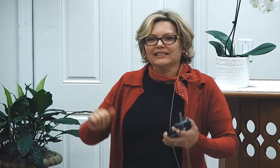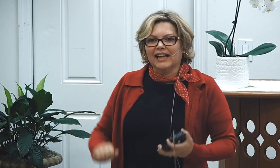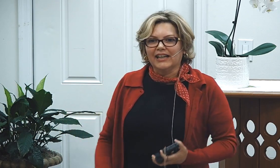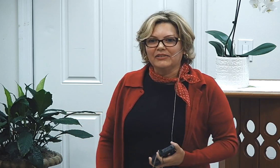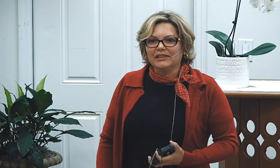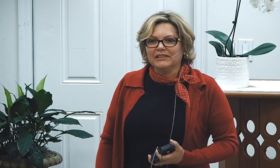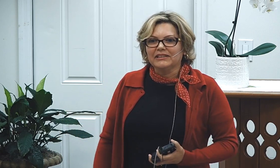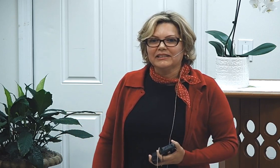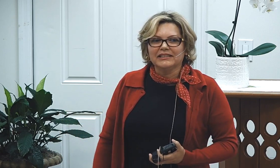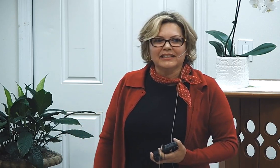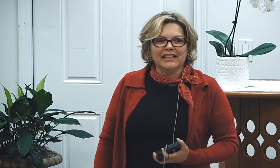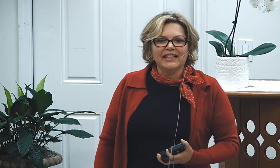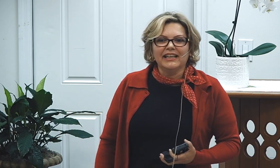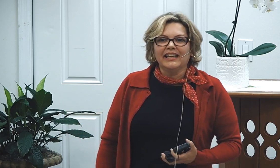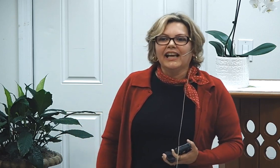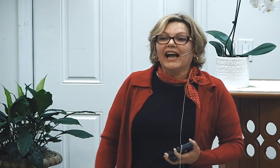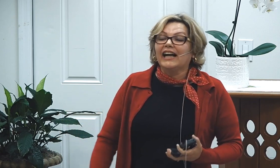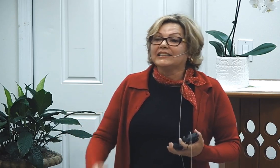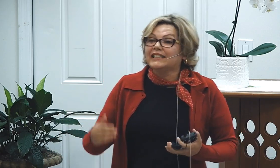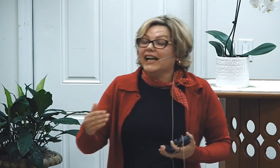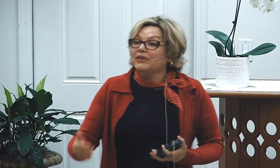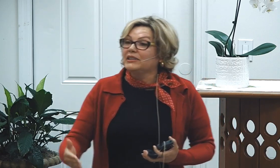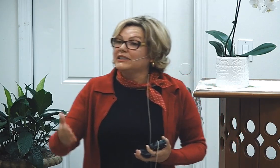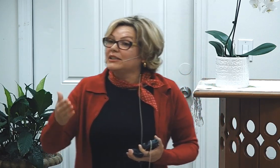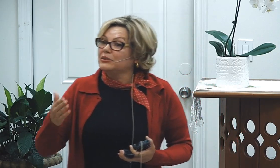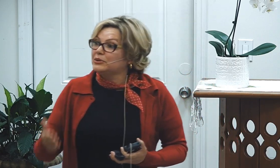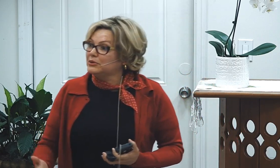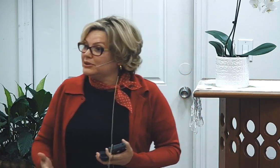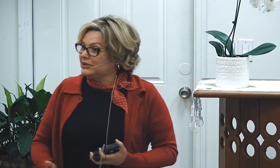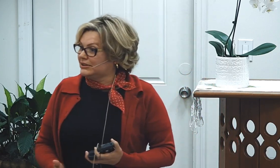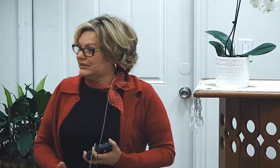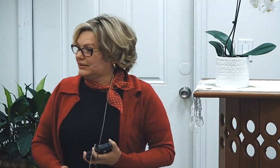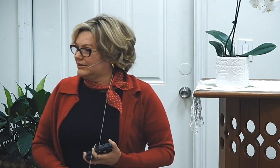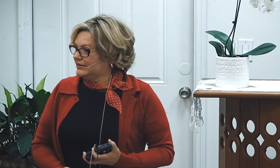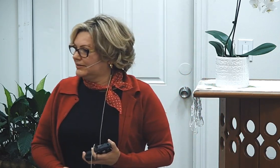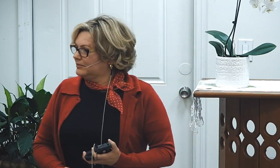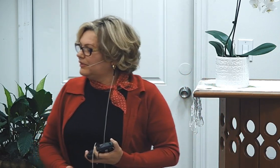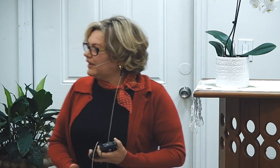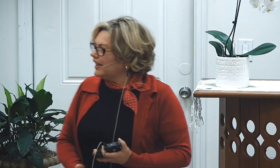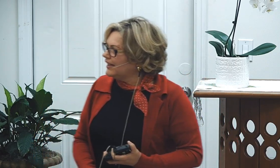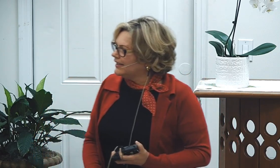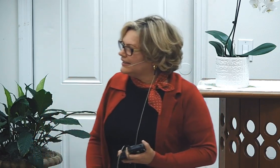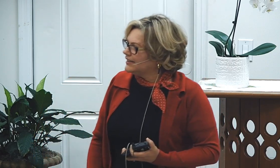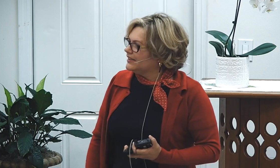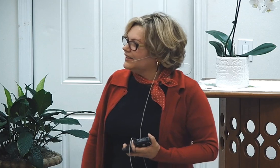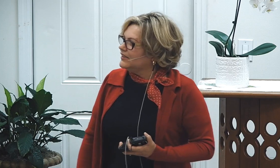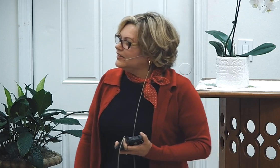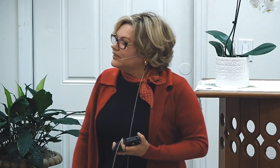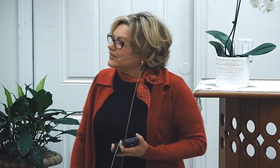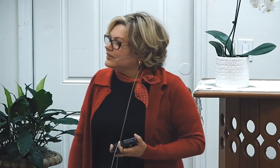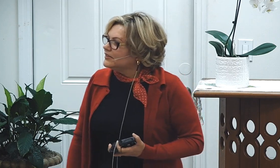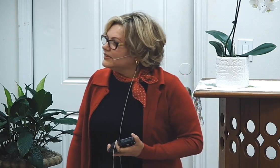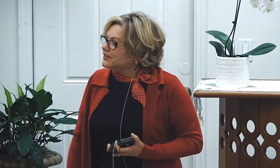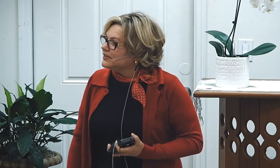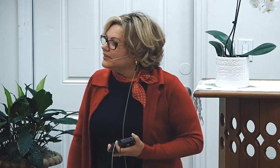No, the waters got bitter and you cannot drink anymore. The waters are